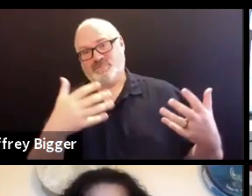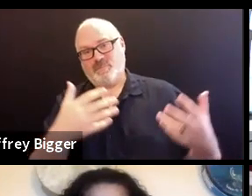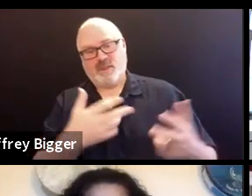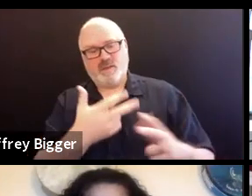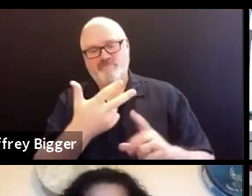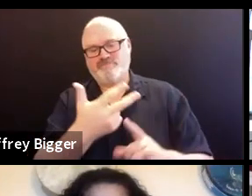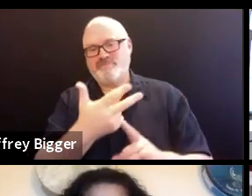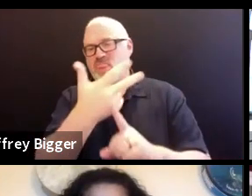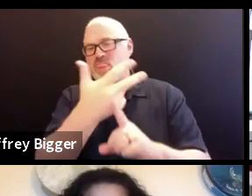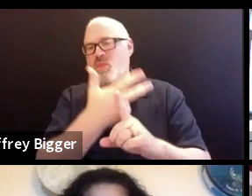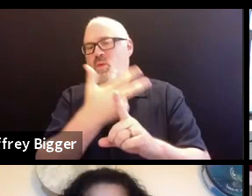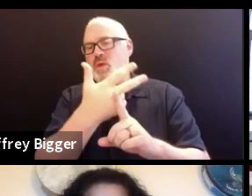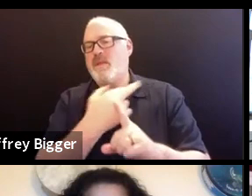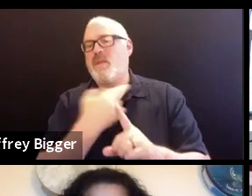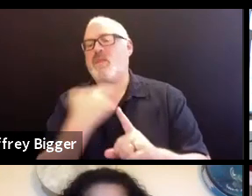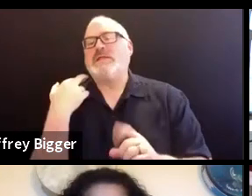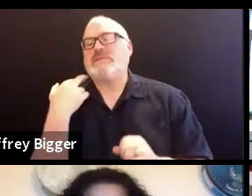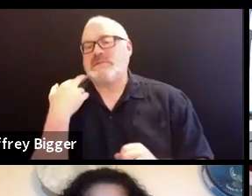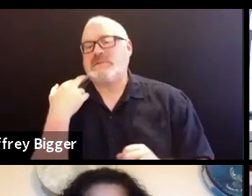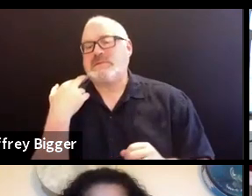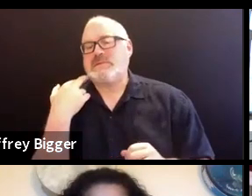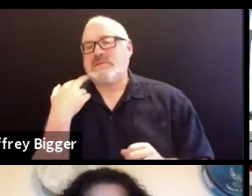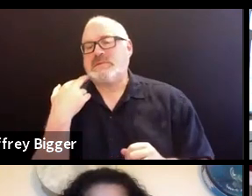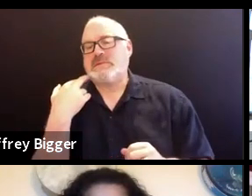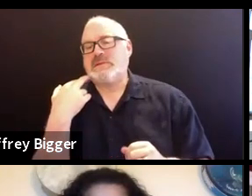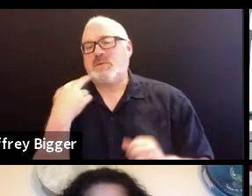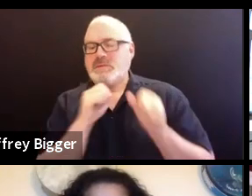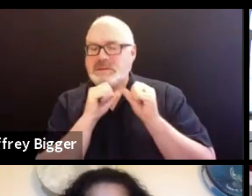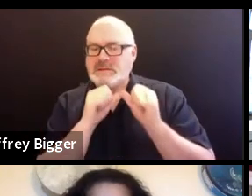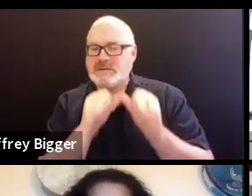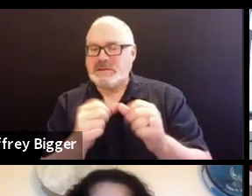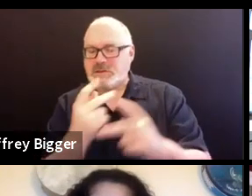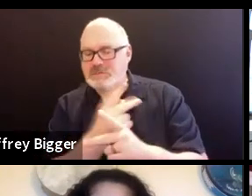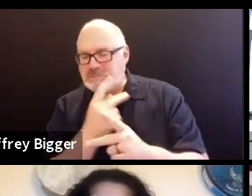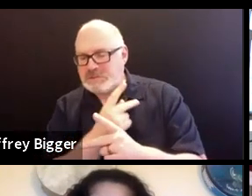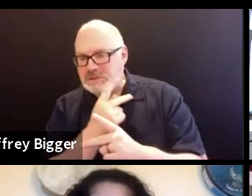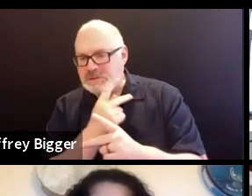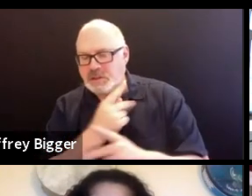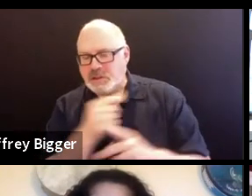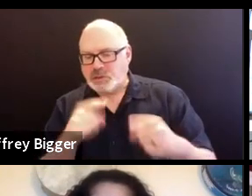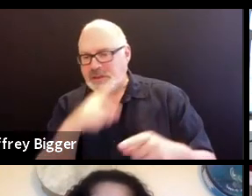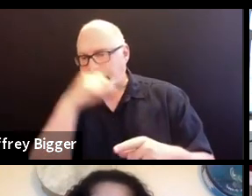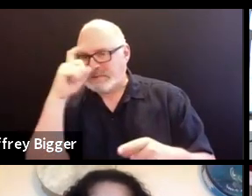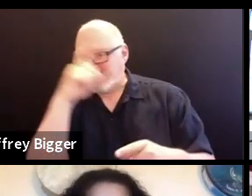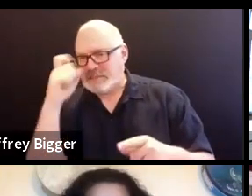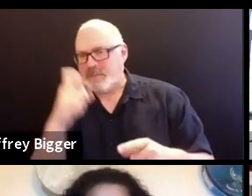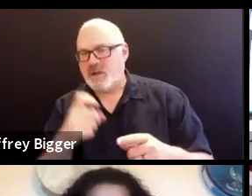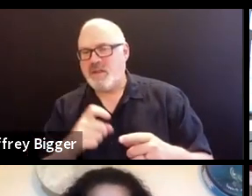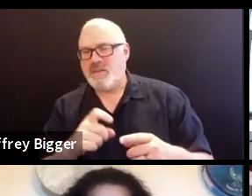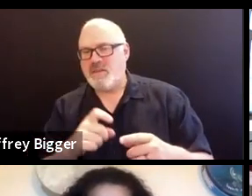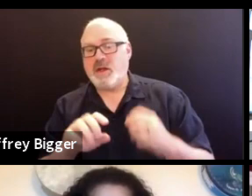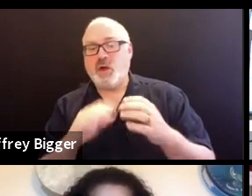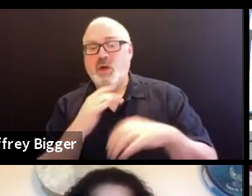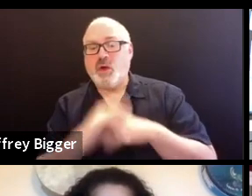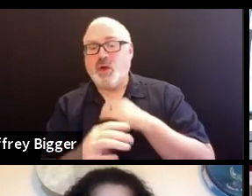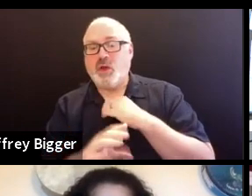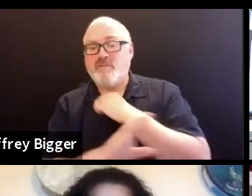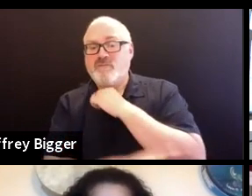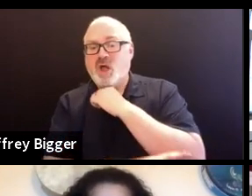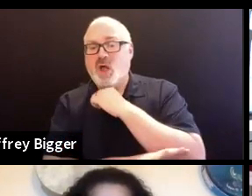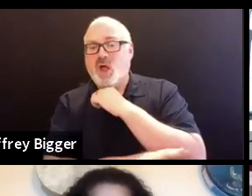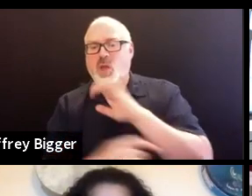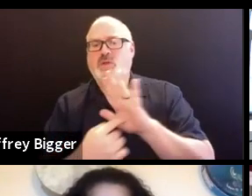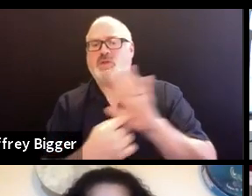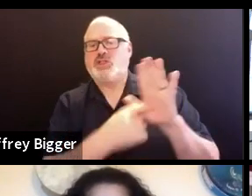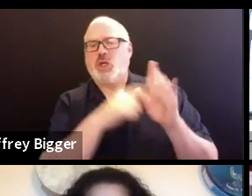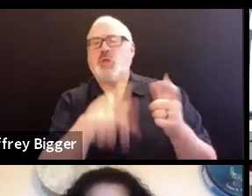3-month sort of risk that will continue to work over the summer and then come back to you early in the fall to say, here's specifically where